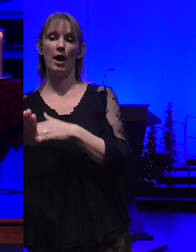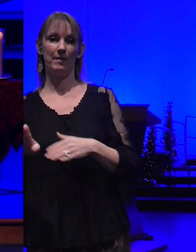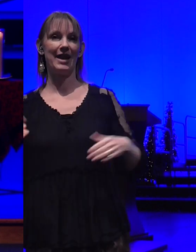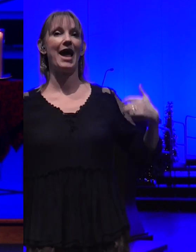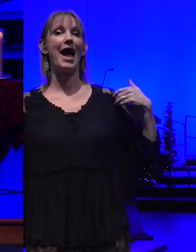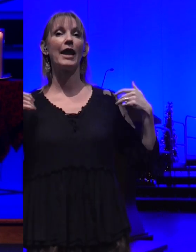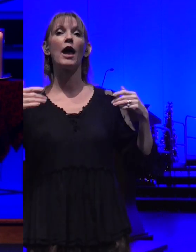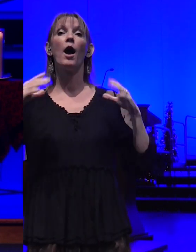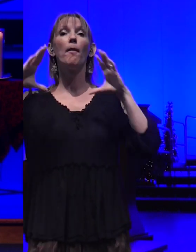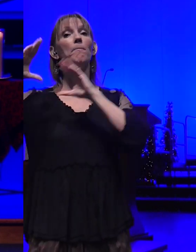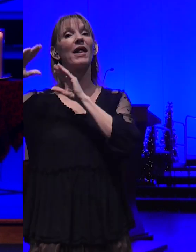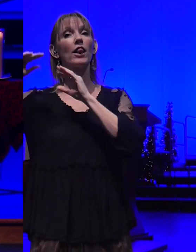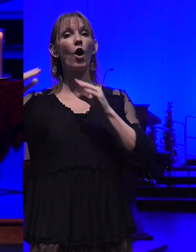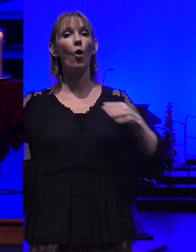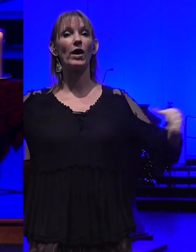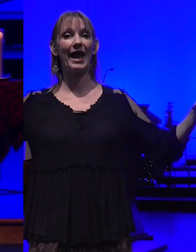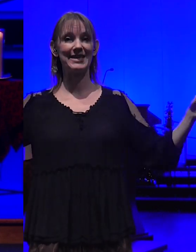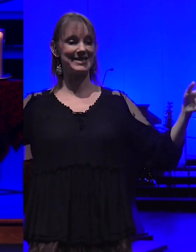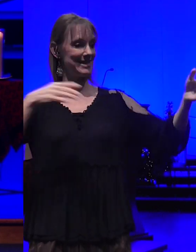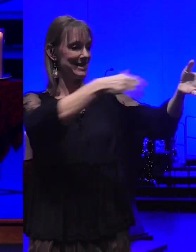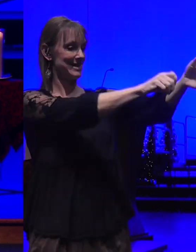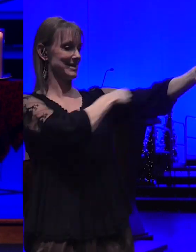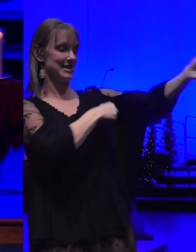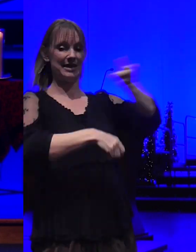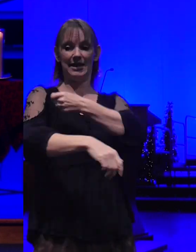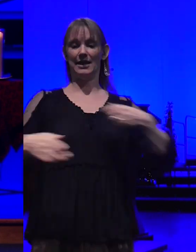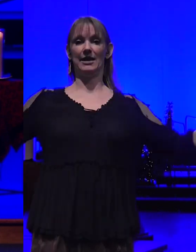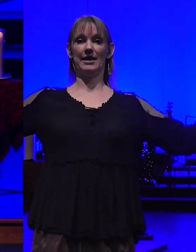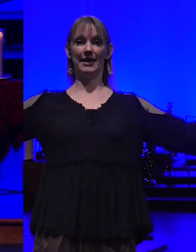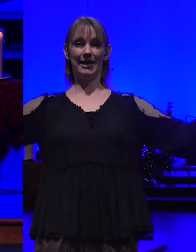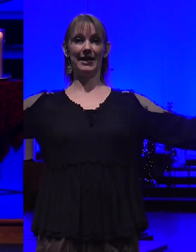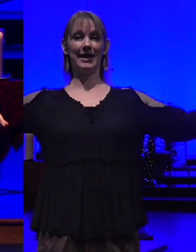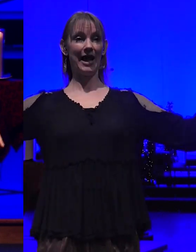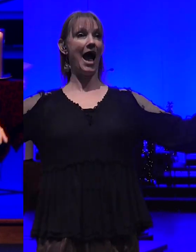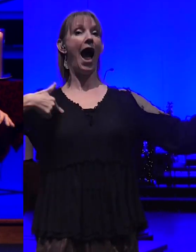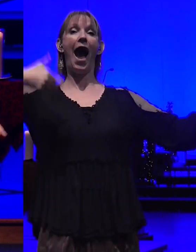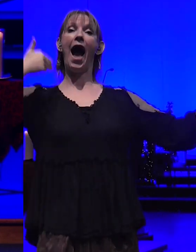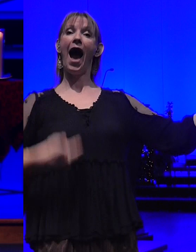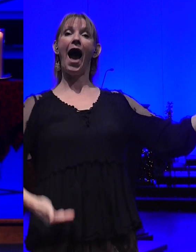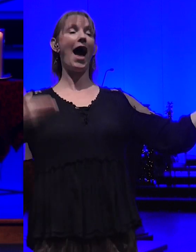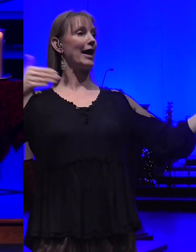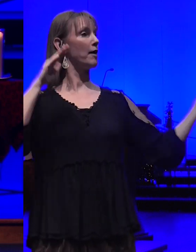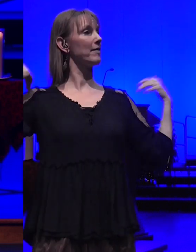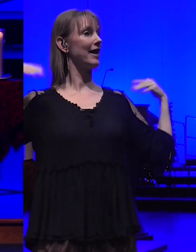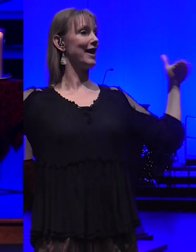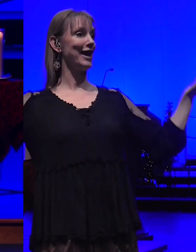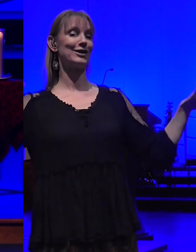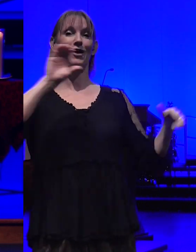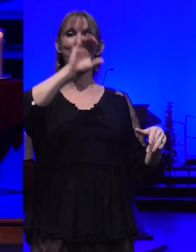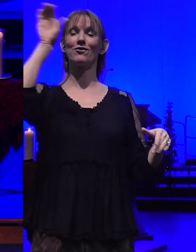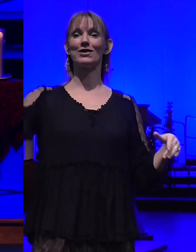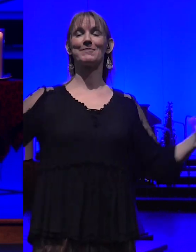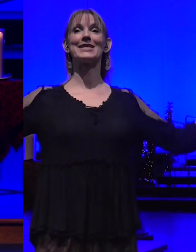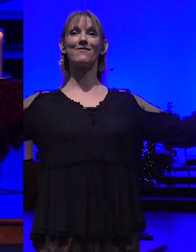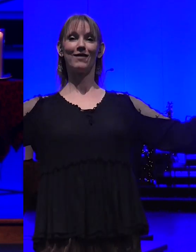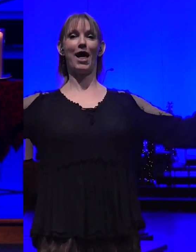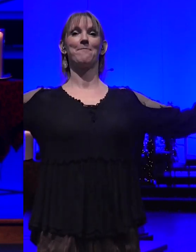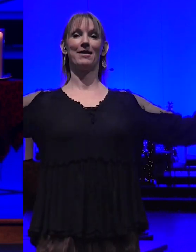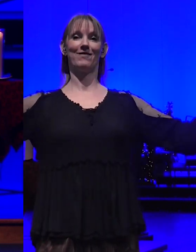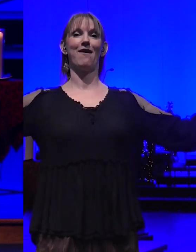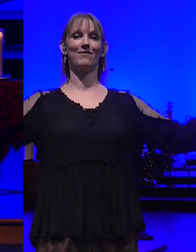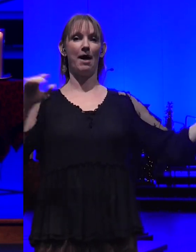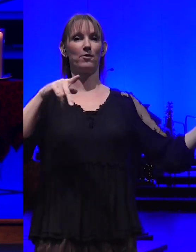her arm and was flapping them and dancing and saying, "I am the angel of Christmas." And she stood there and continued to flap